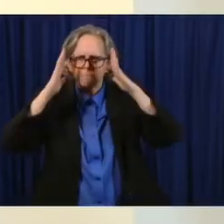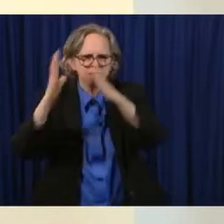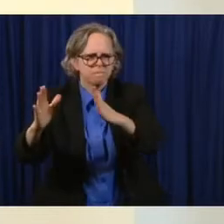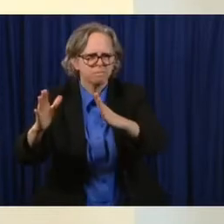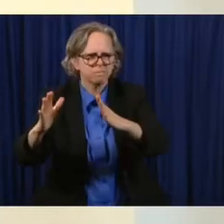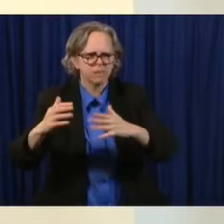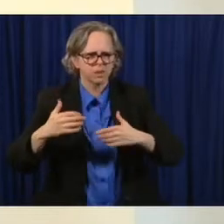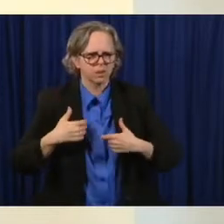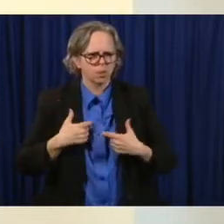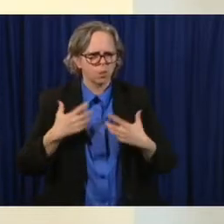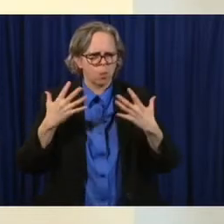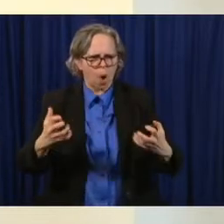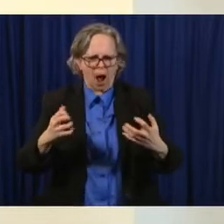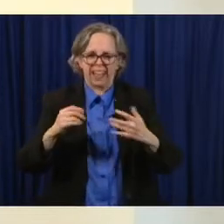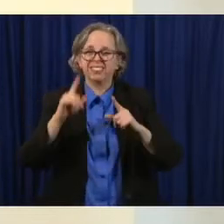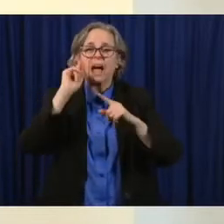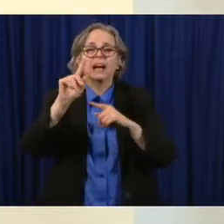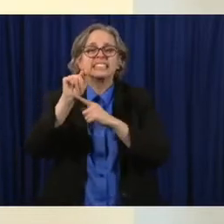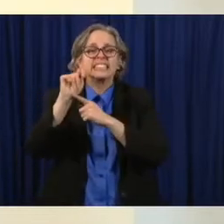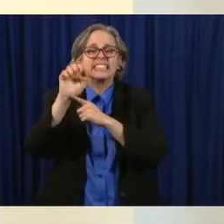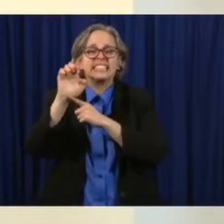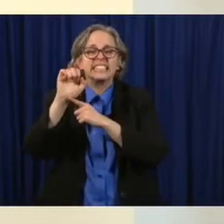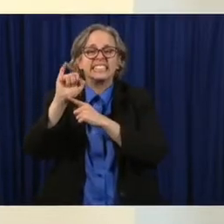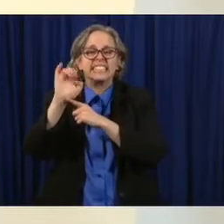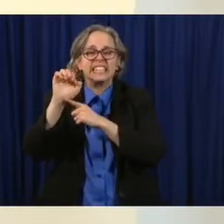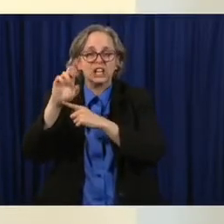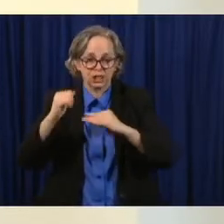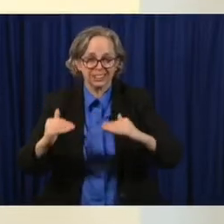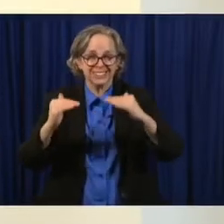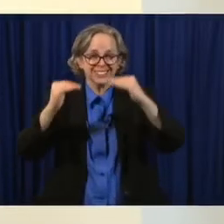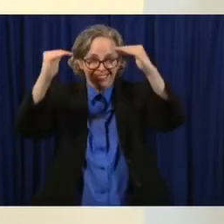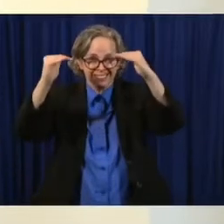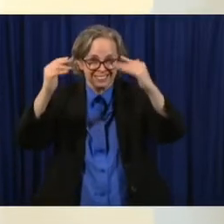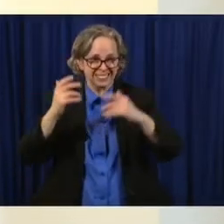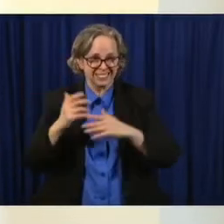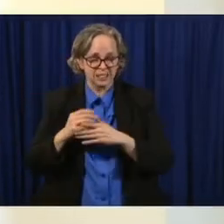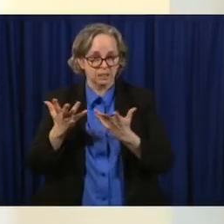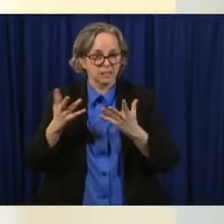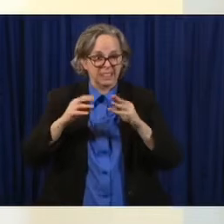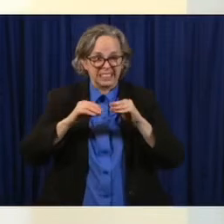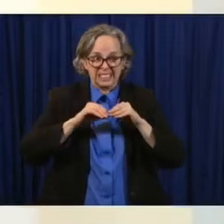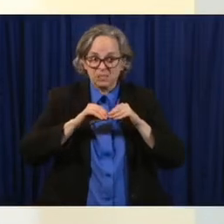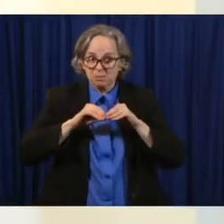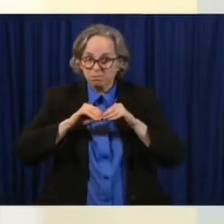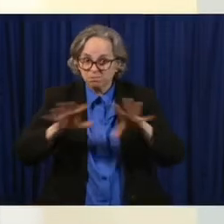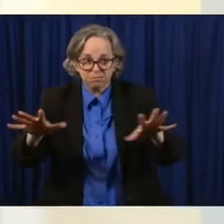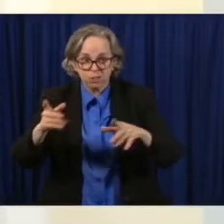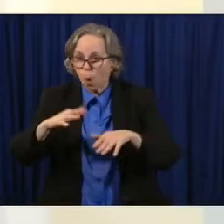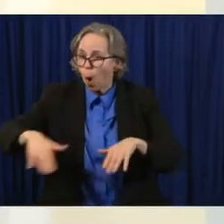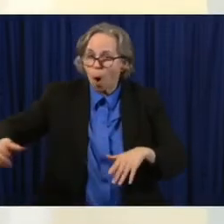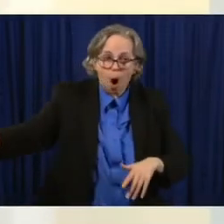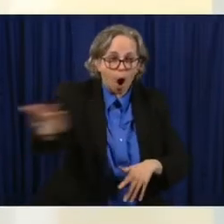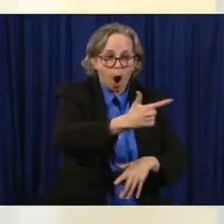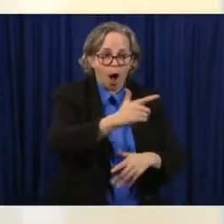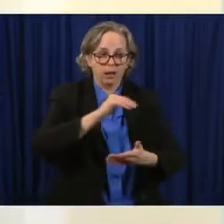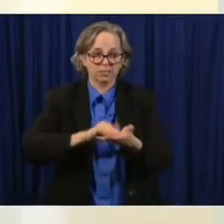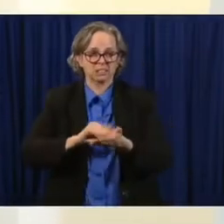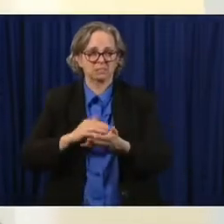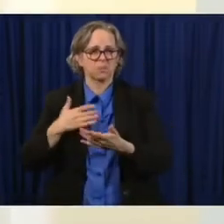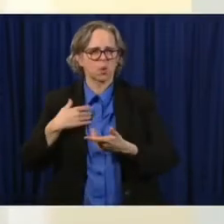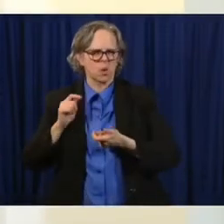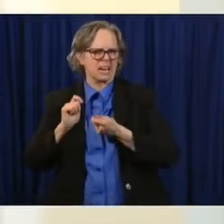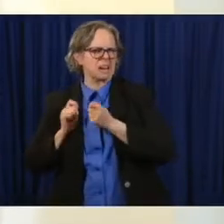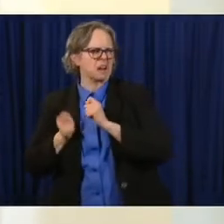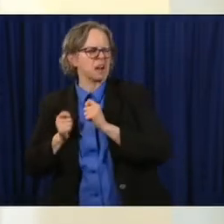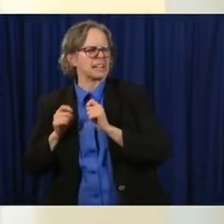tiers are going out, once again, to all providers. We've made some adjustments because we think we have enough testing to expand slightly who is in the